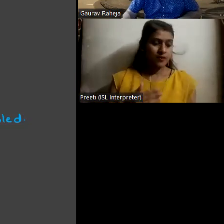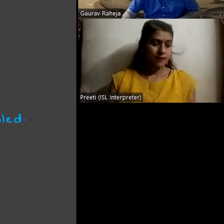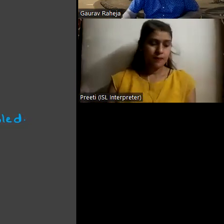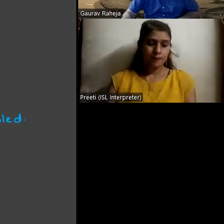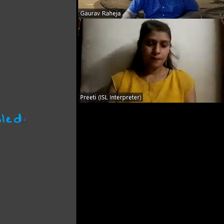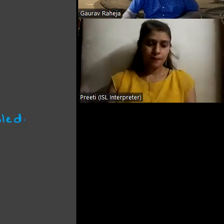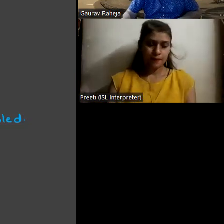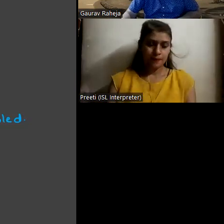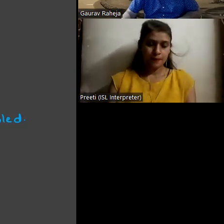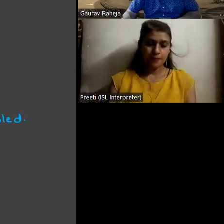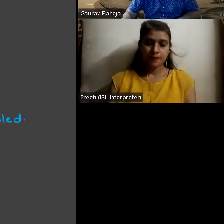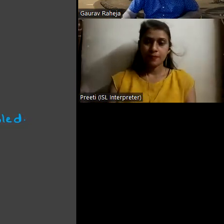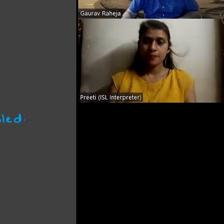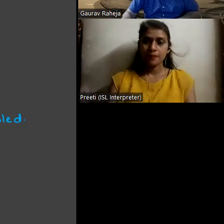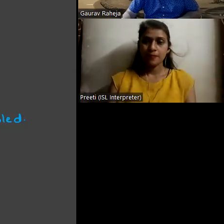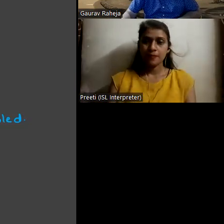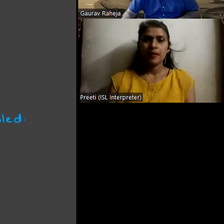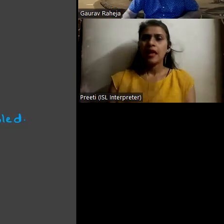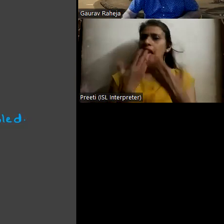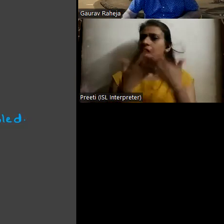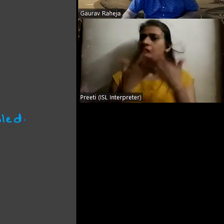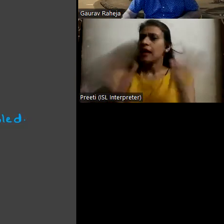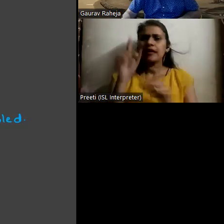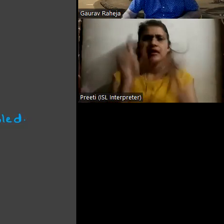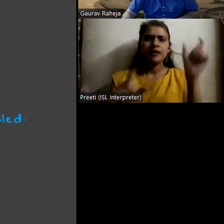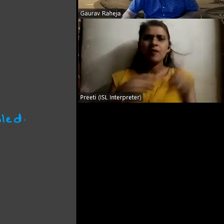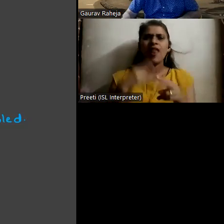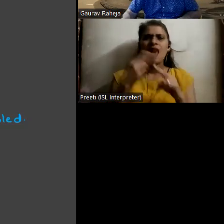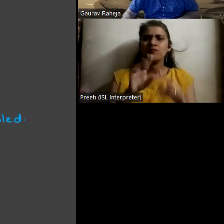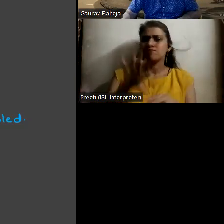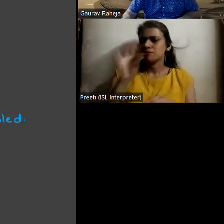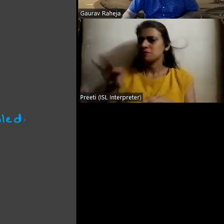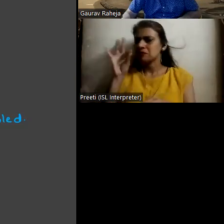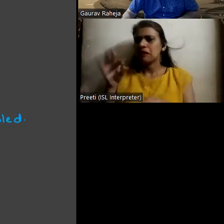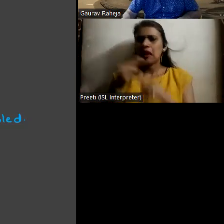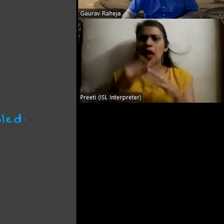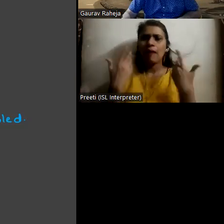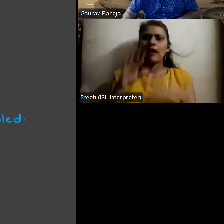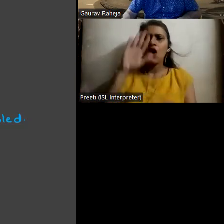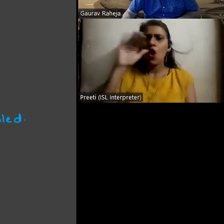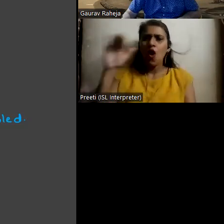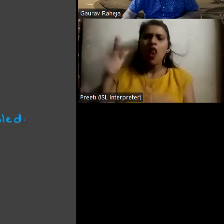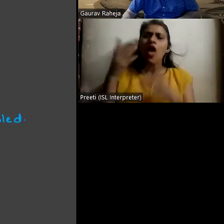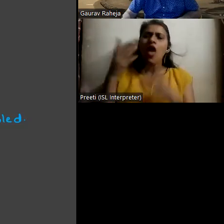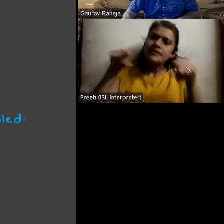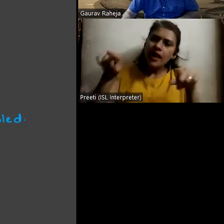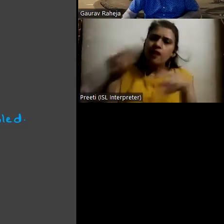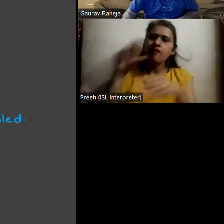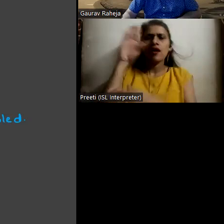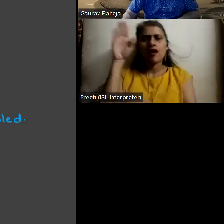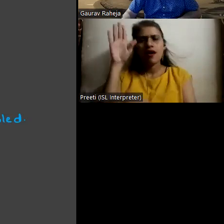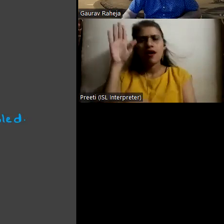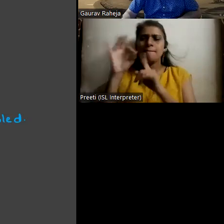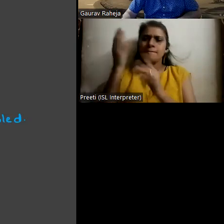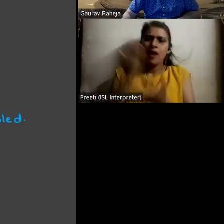share? Or anybody? I mean, I was generally just picking up names so that everybody is